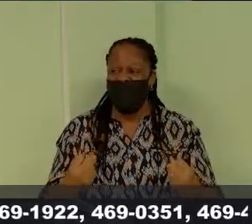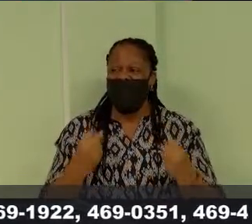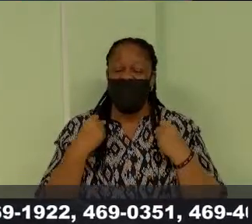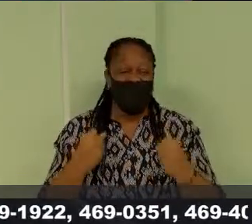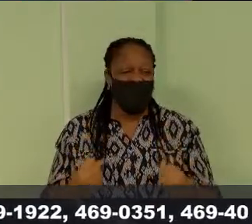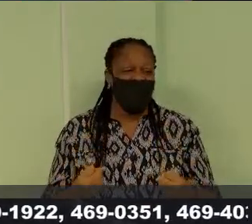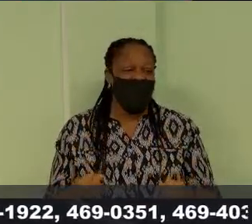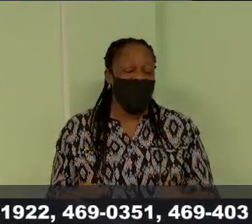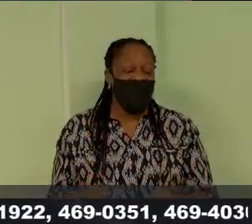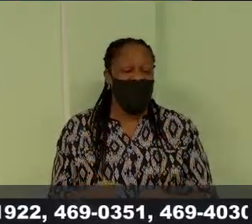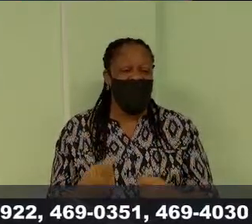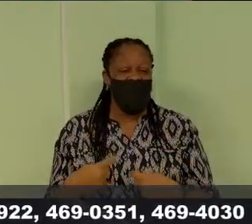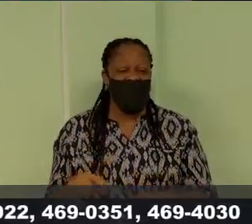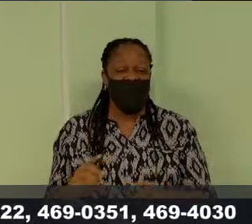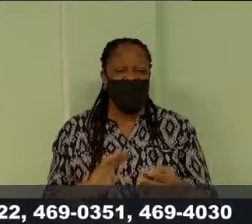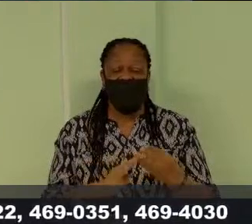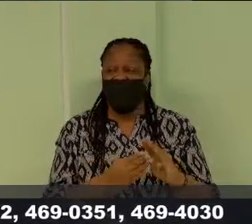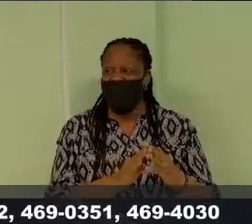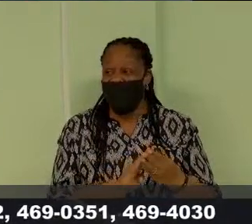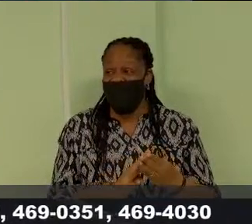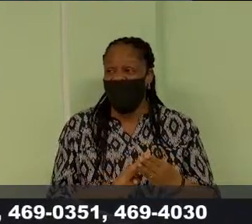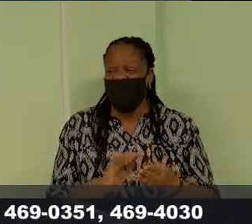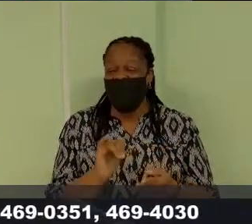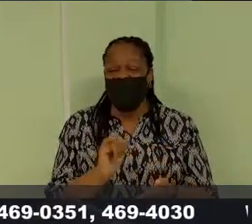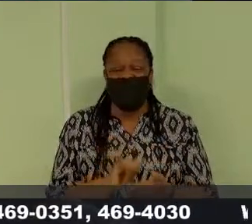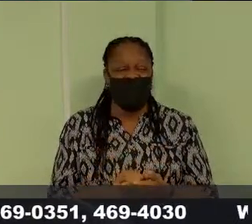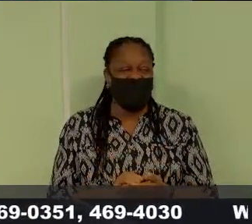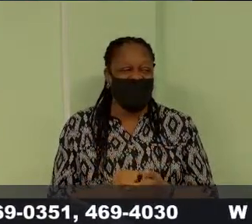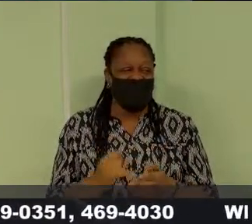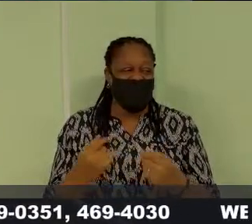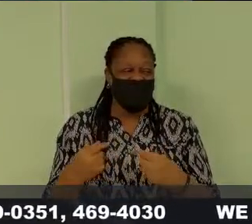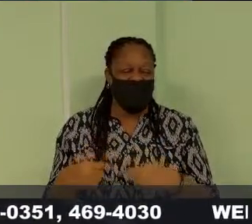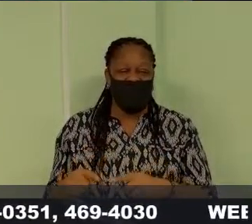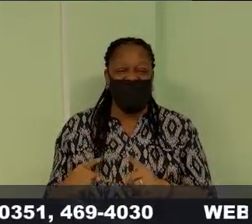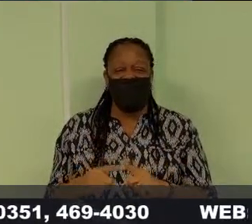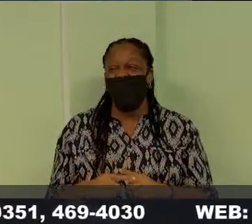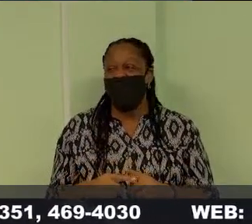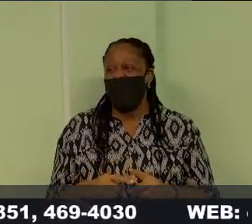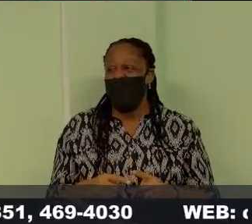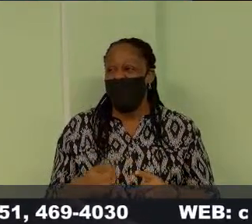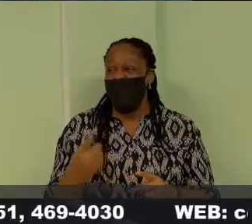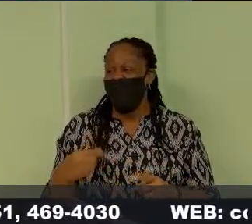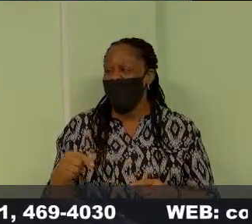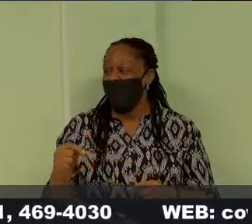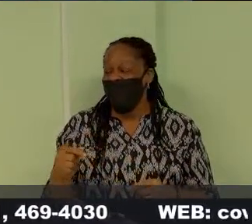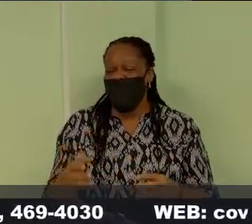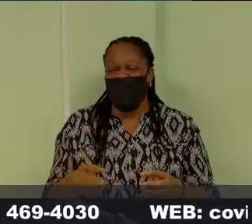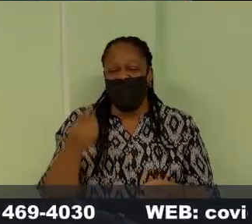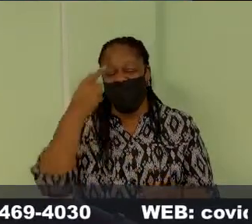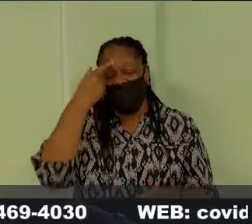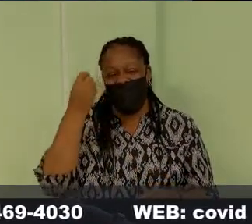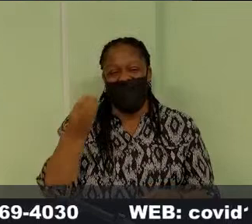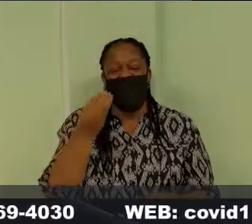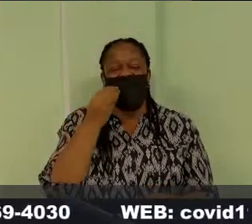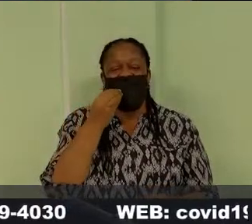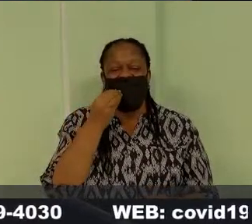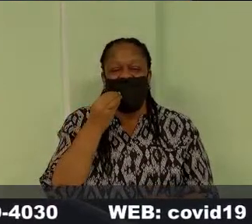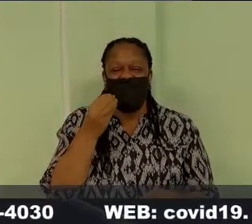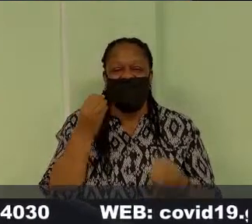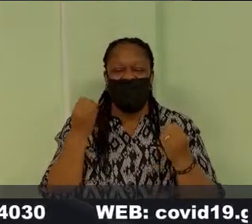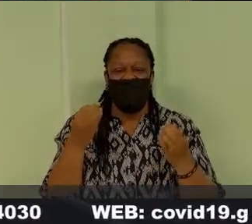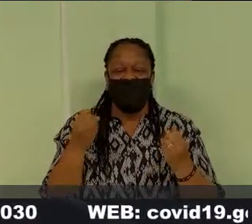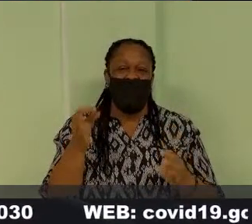come, that is something that you should try to do to get rid of all of the calories you would have put on from all the food you ate